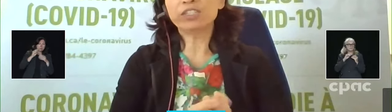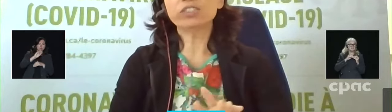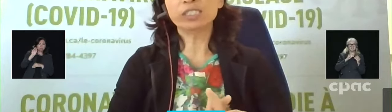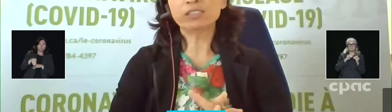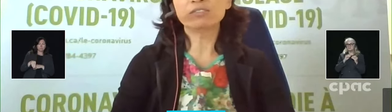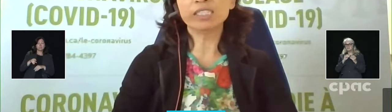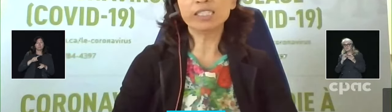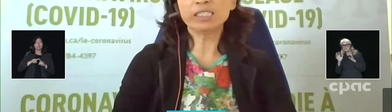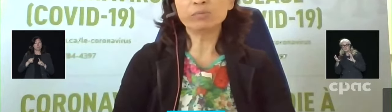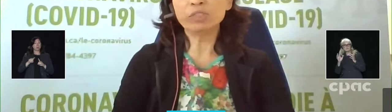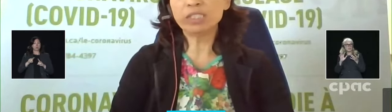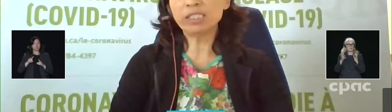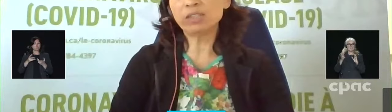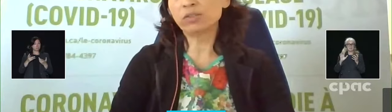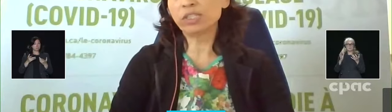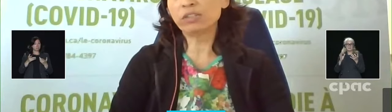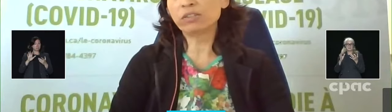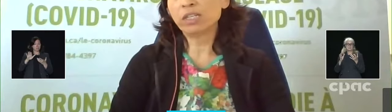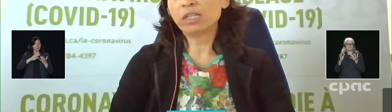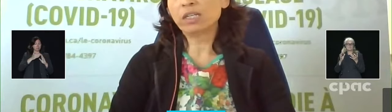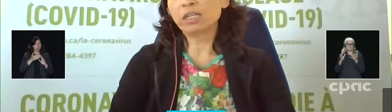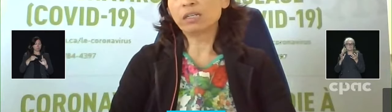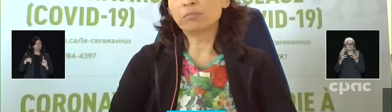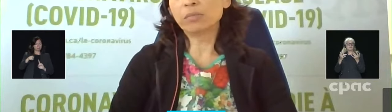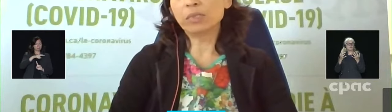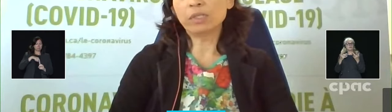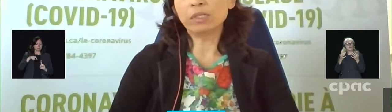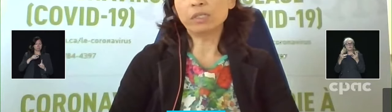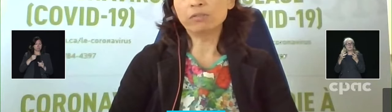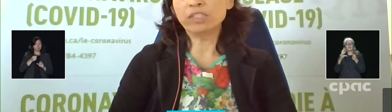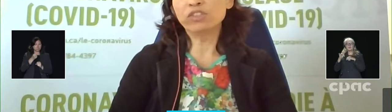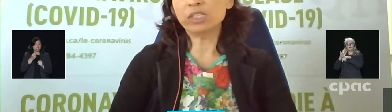underlying infection there's already in the community also,